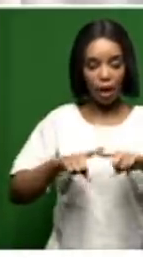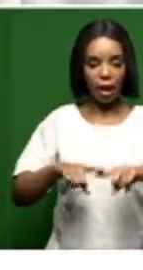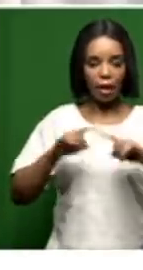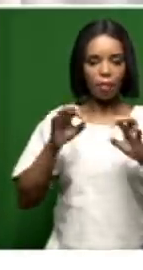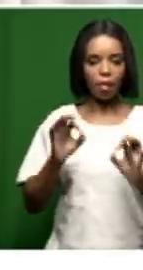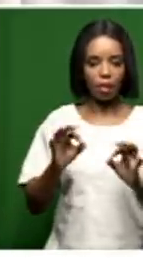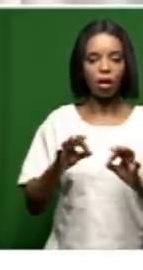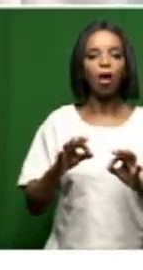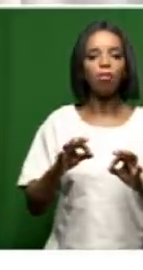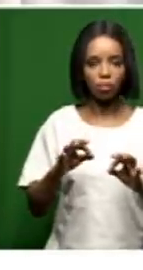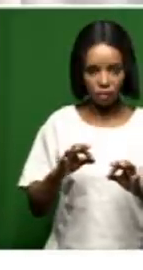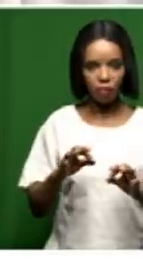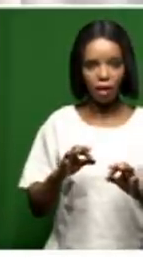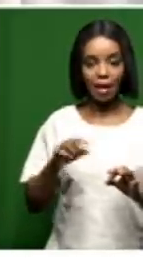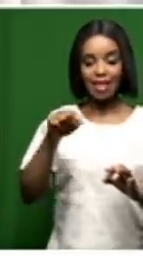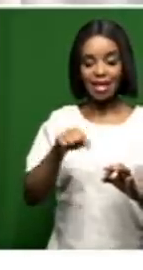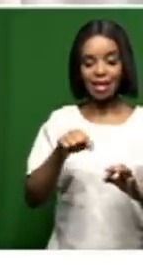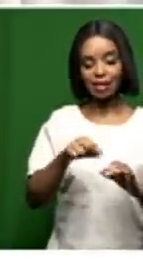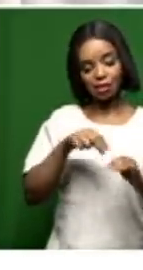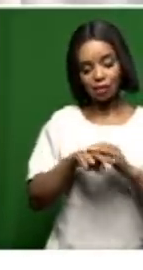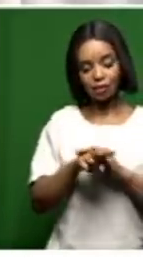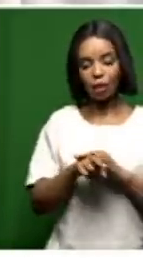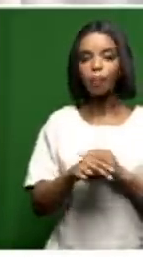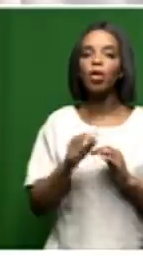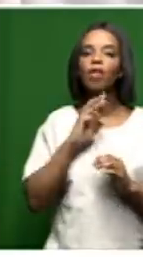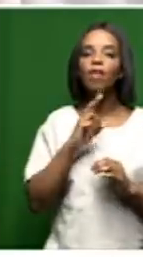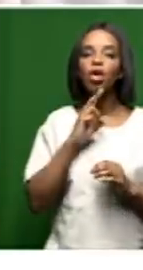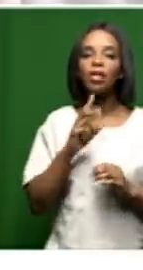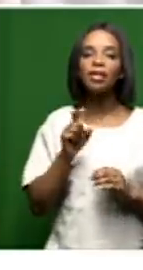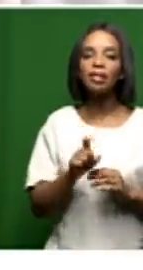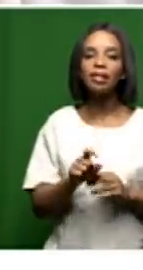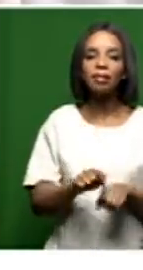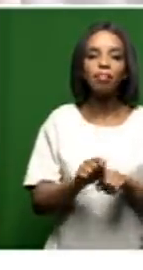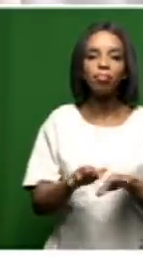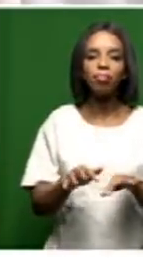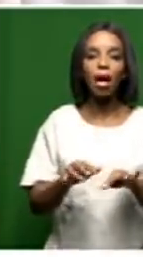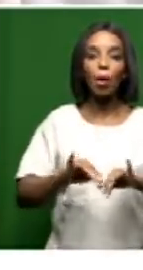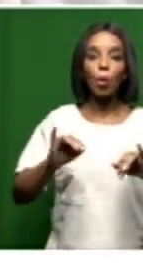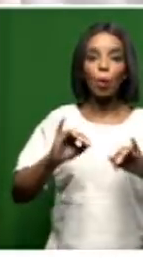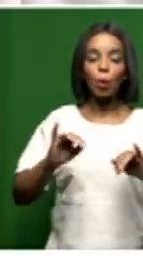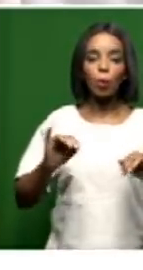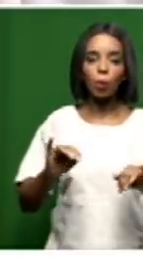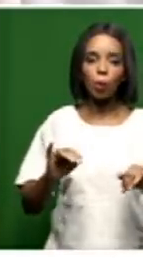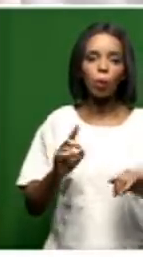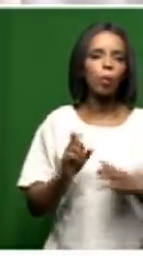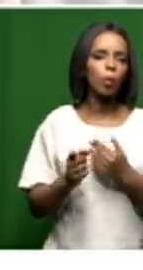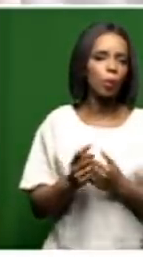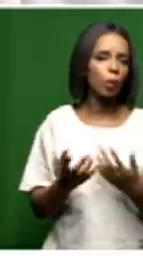established the veracity of this particular leaked audio. We haven't heard anything from the African National